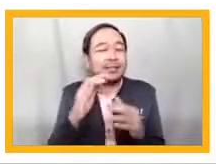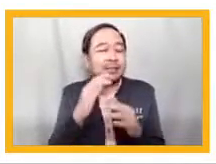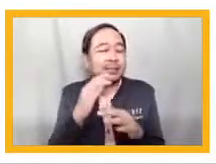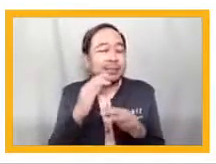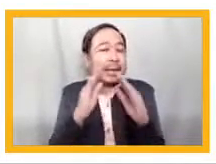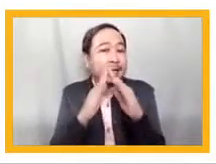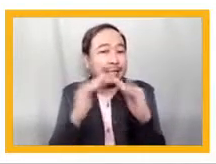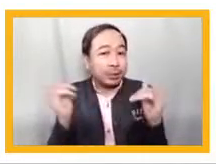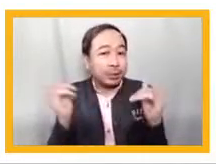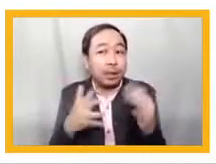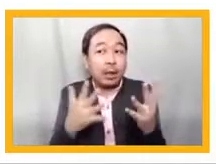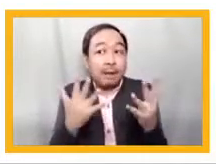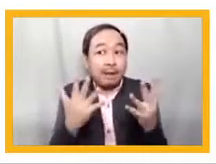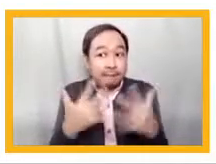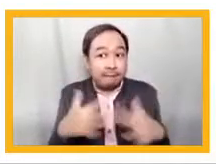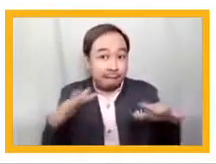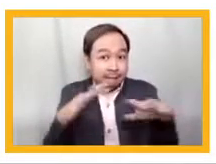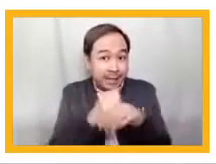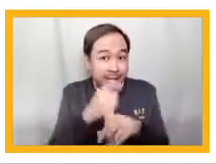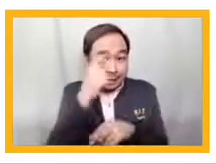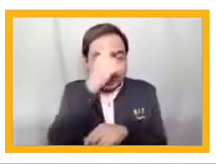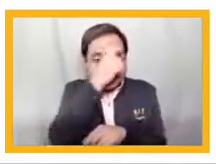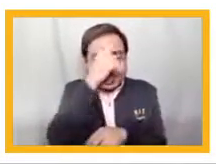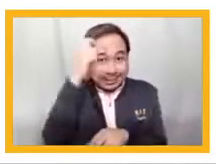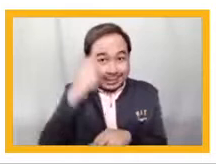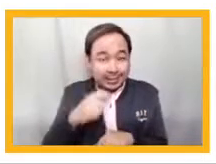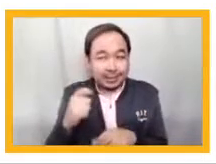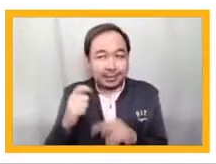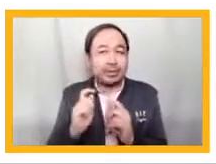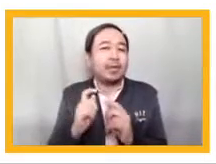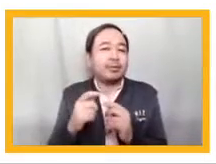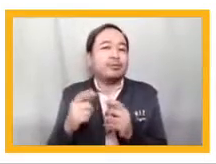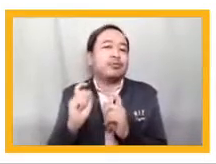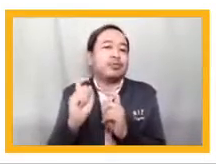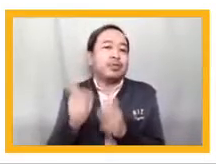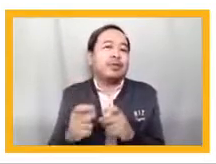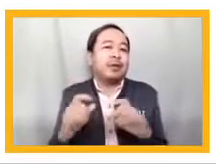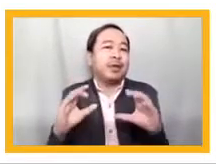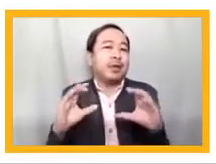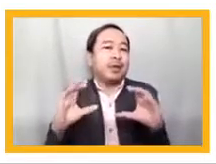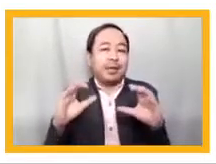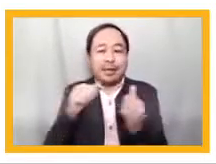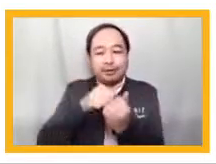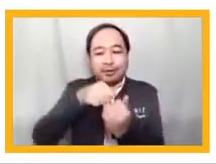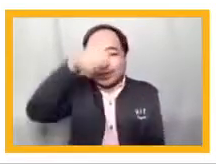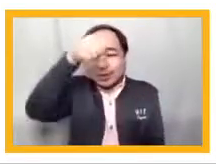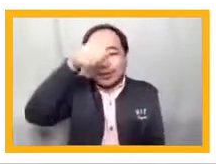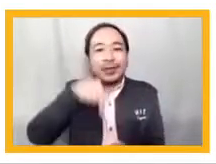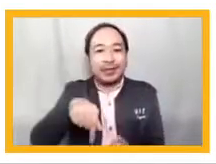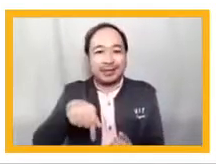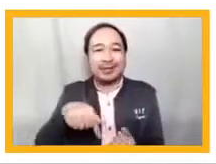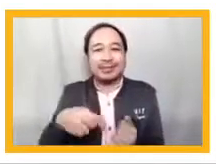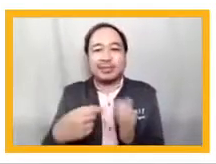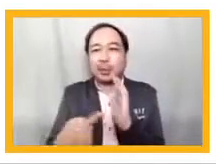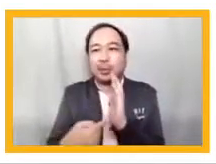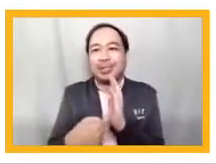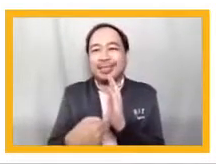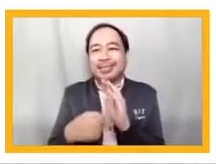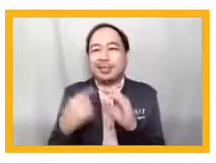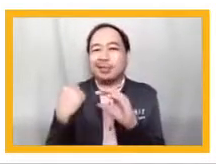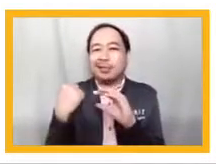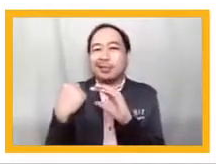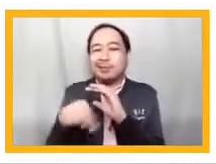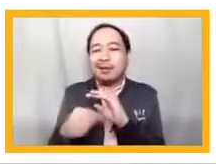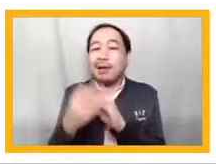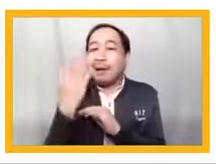they finish, they will have they will receive the certificate, the digital badge. It's just like this. There is a logo of